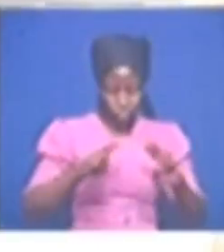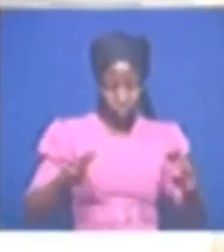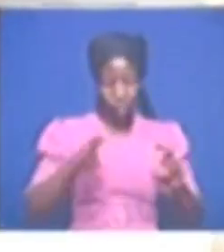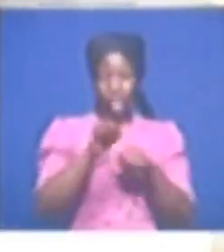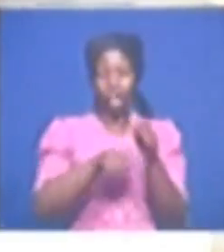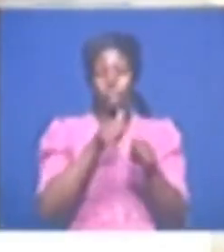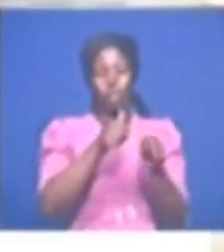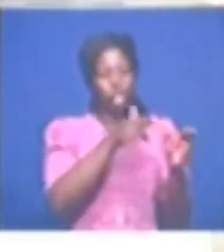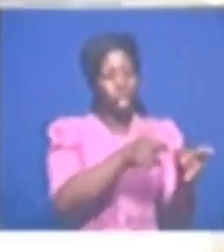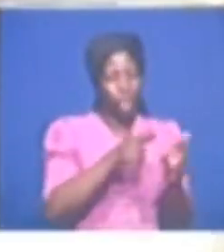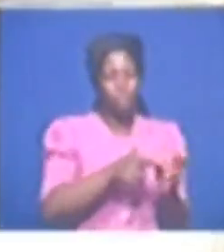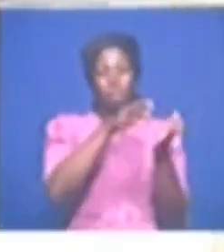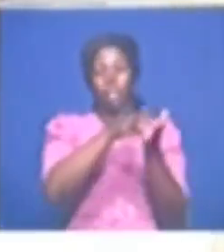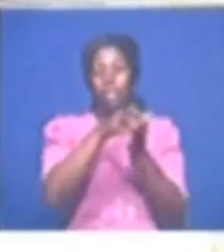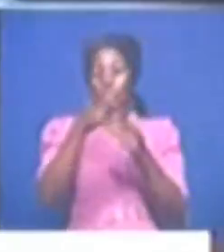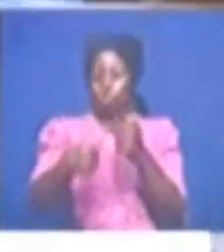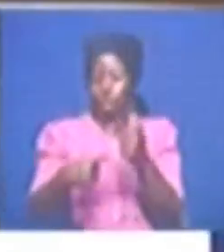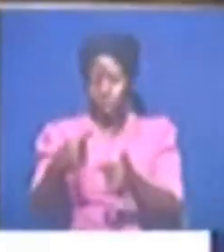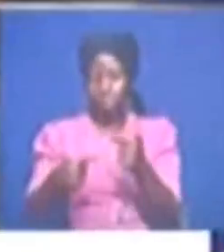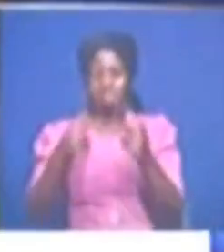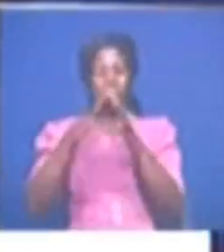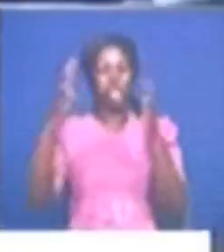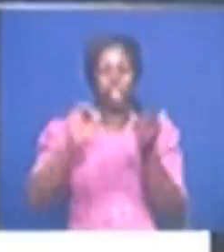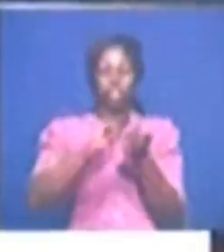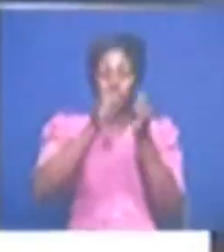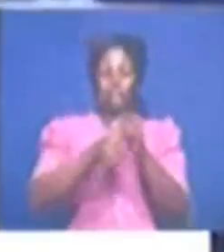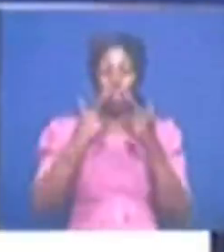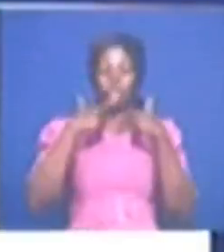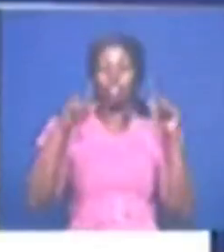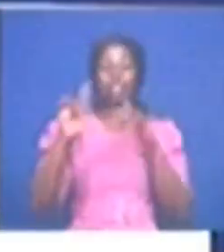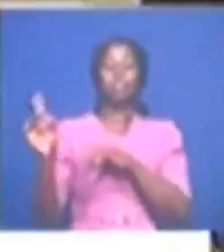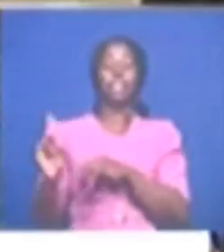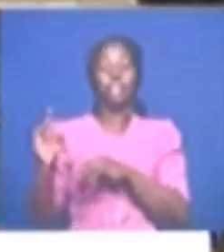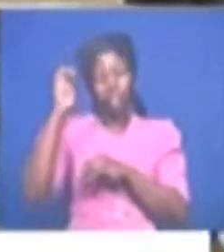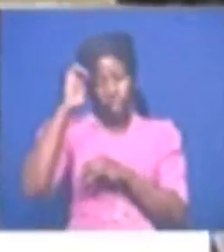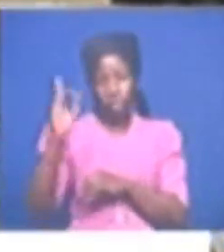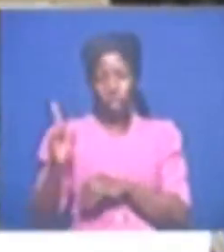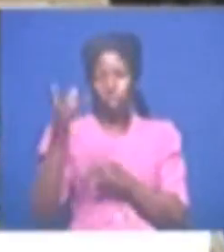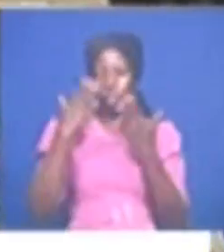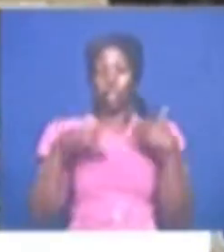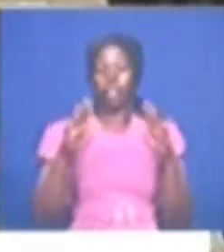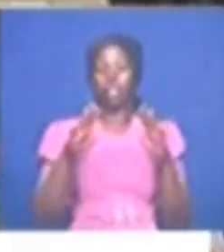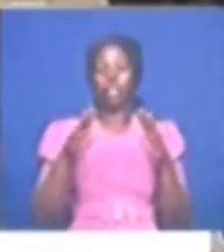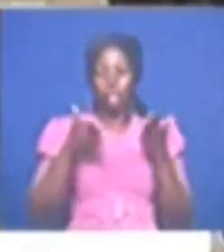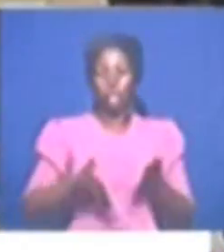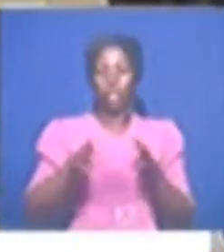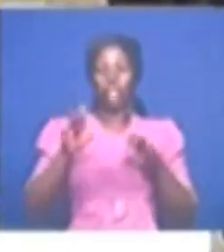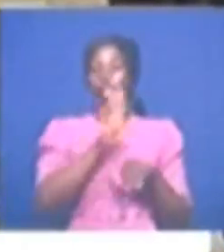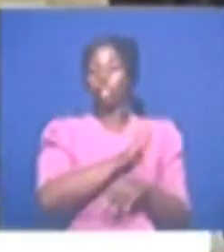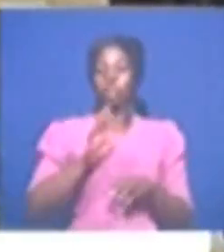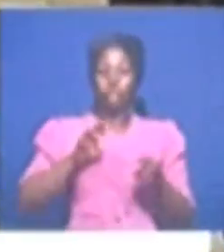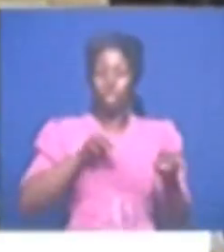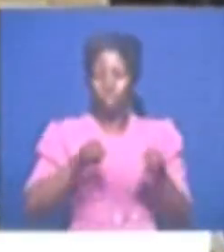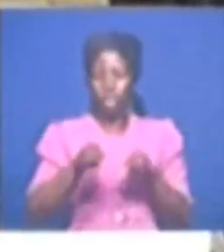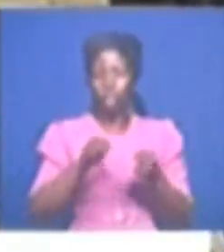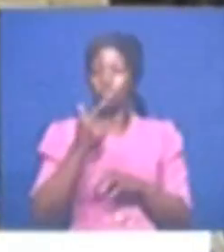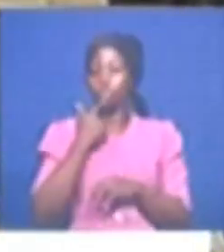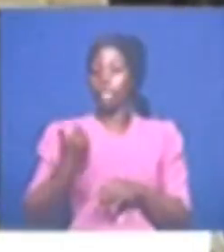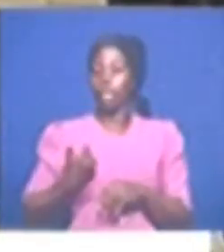rape incident continue, major changes have been announced by the Ministry of Education. The current board of management of Moi Girls School,